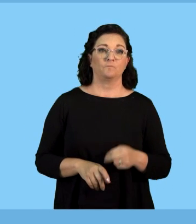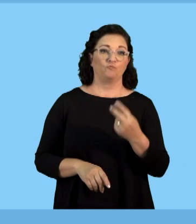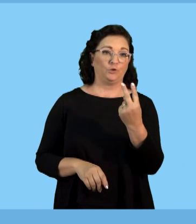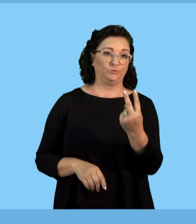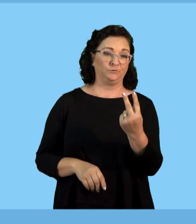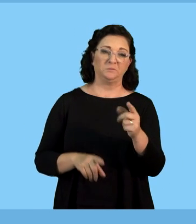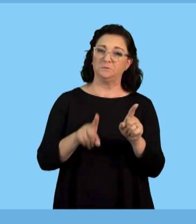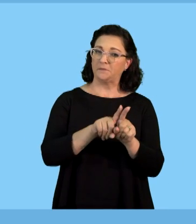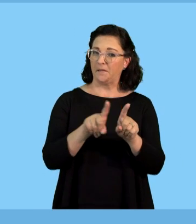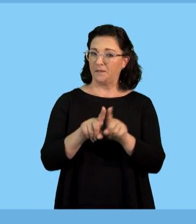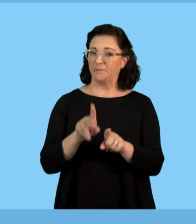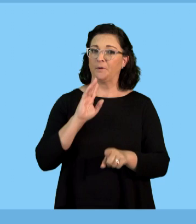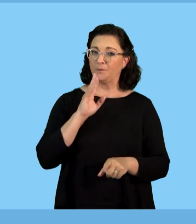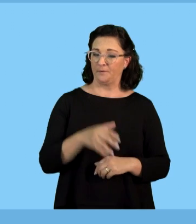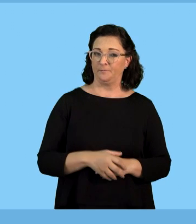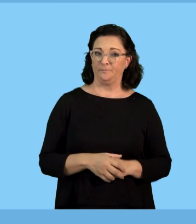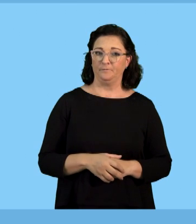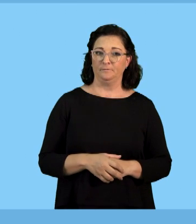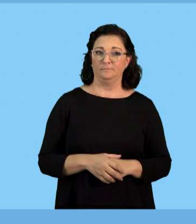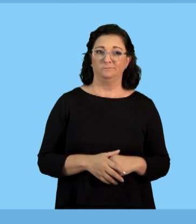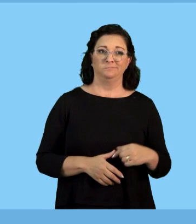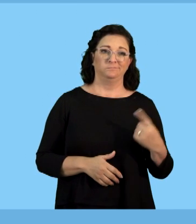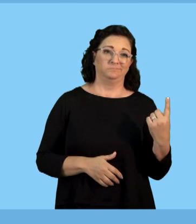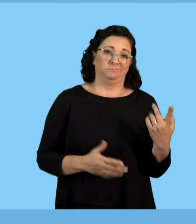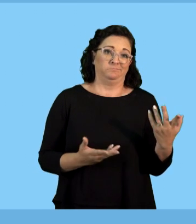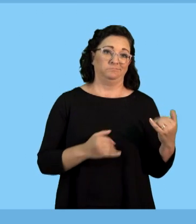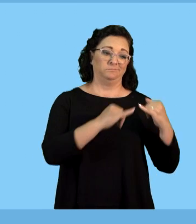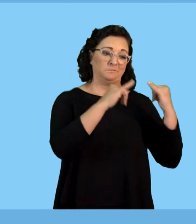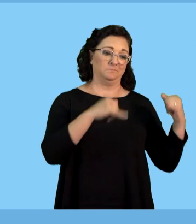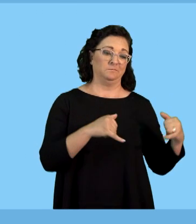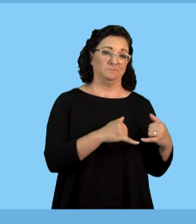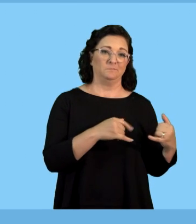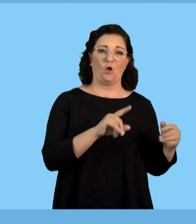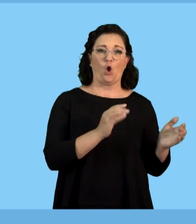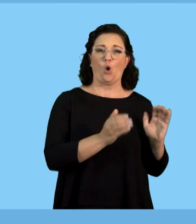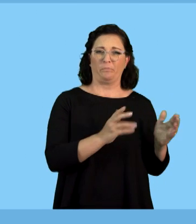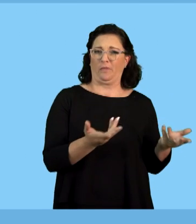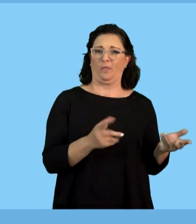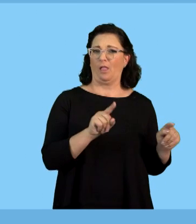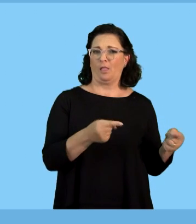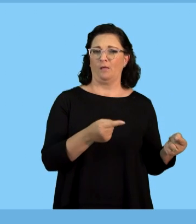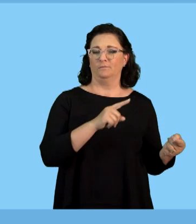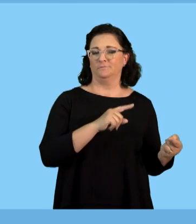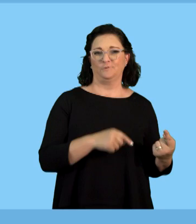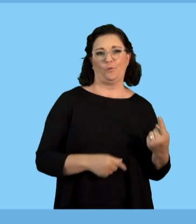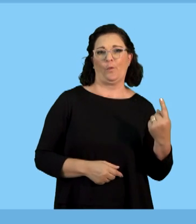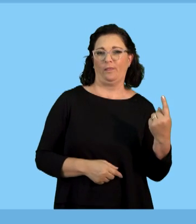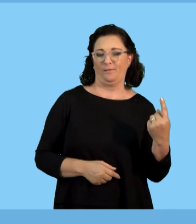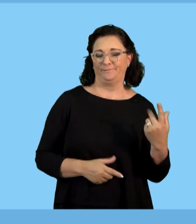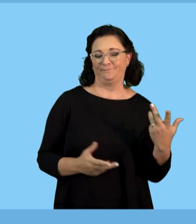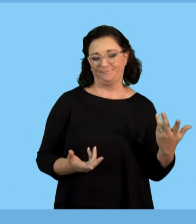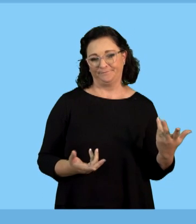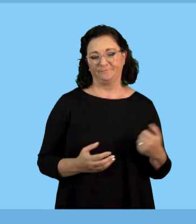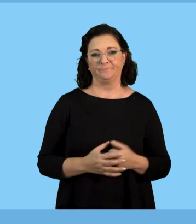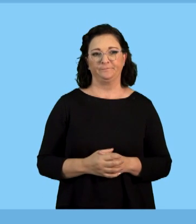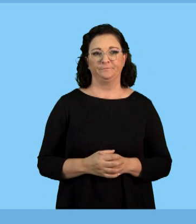The brightness of these 2 light bulbs is going to be the same. And then this one we can't really say because there's only just one. We can't compare it to any other one